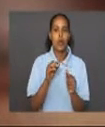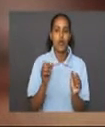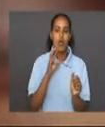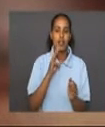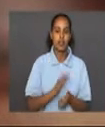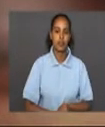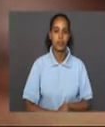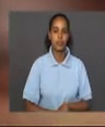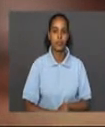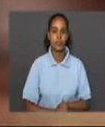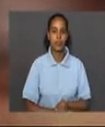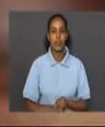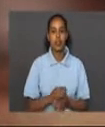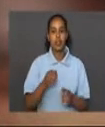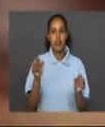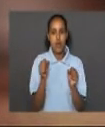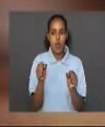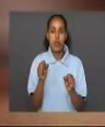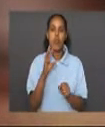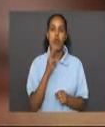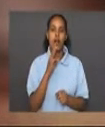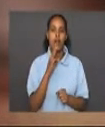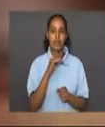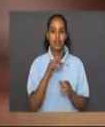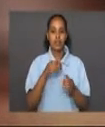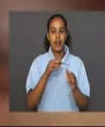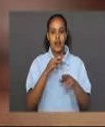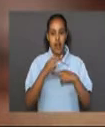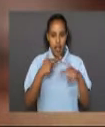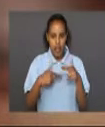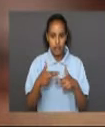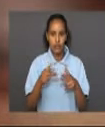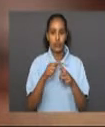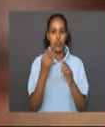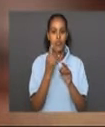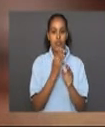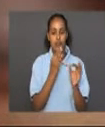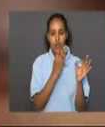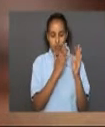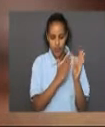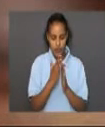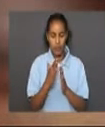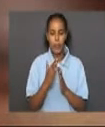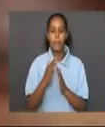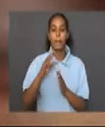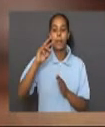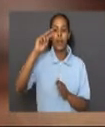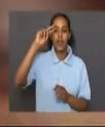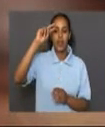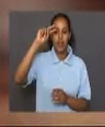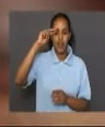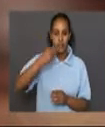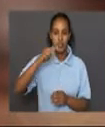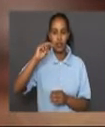water. In the warm water, it reacts to form nitric acid